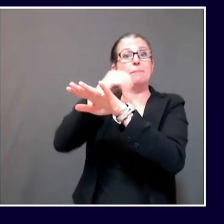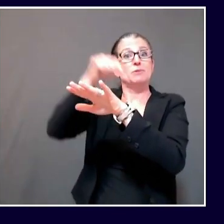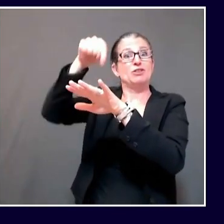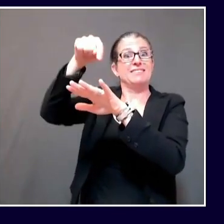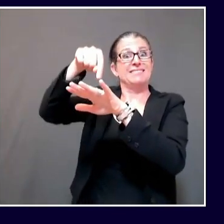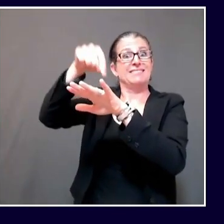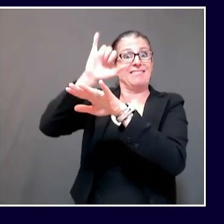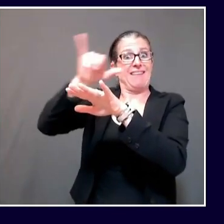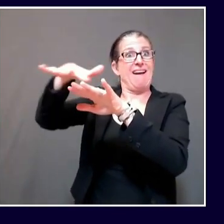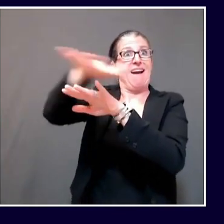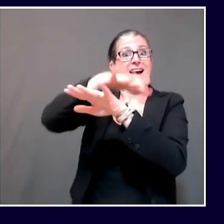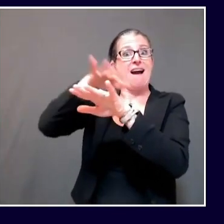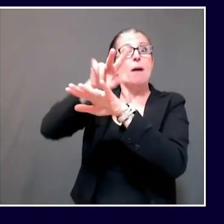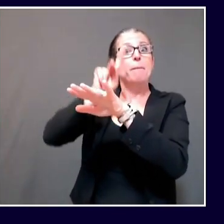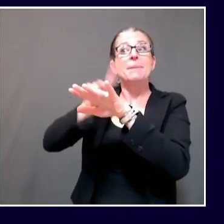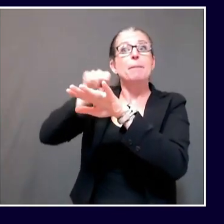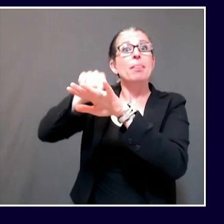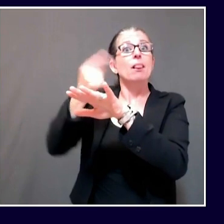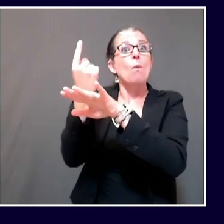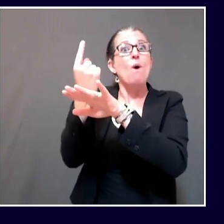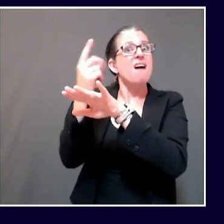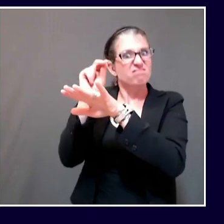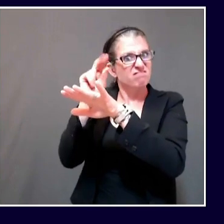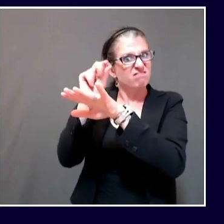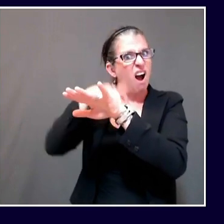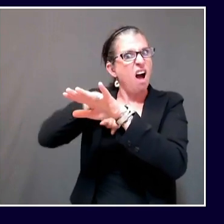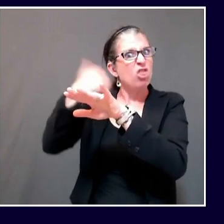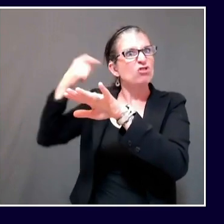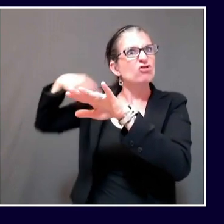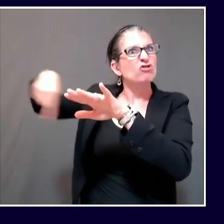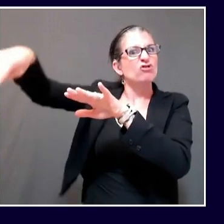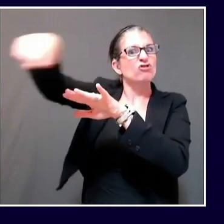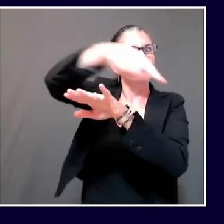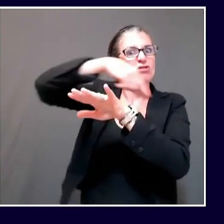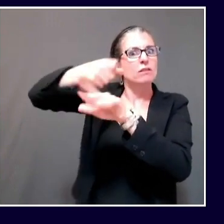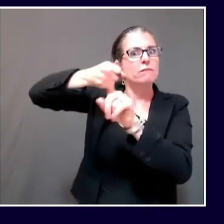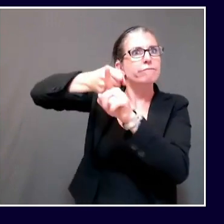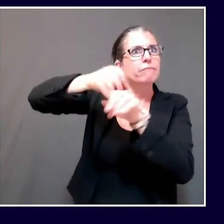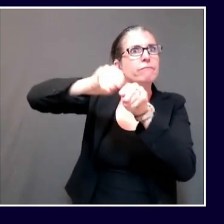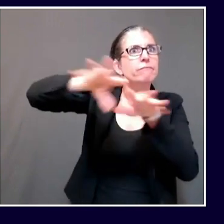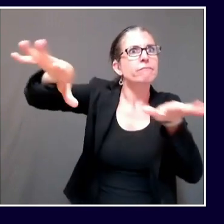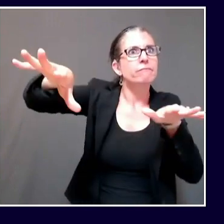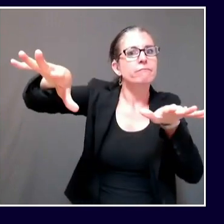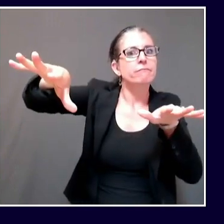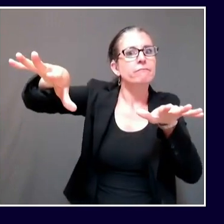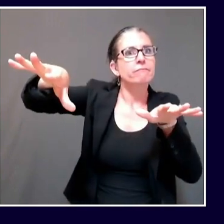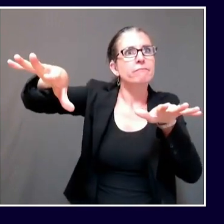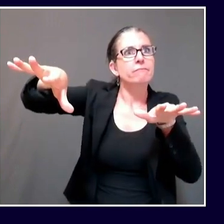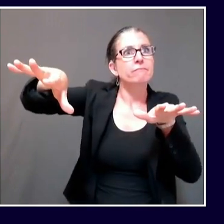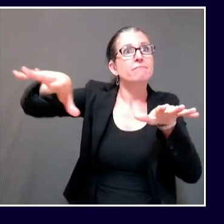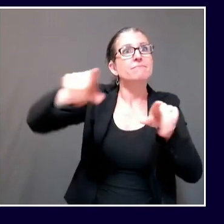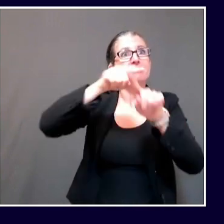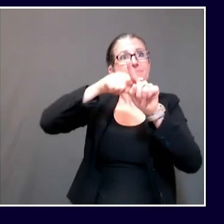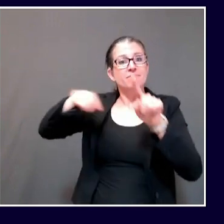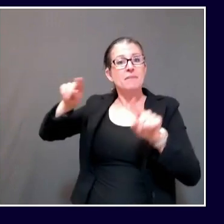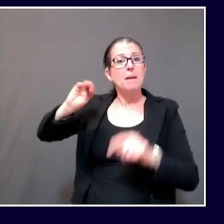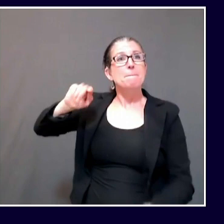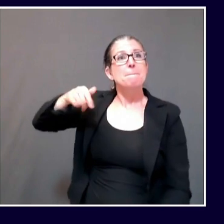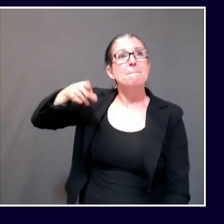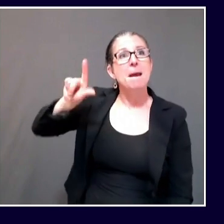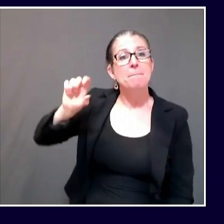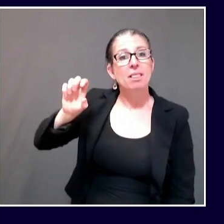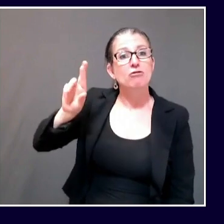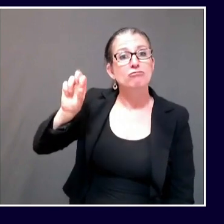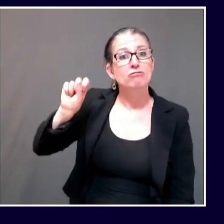and the reception. It also includes now 9 cases at the Maple Crest Rehabilitation Facility